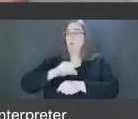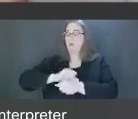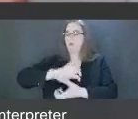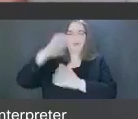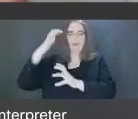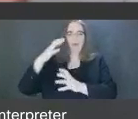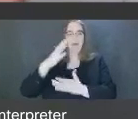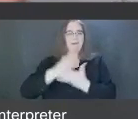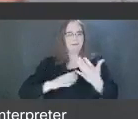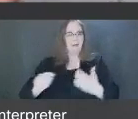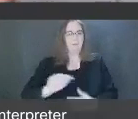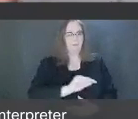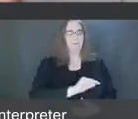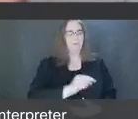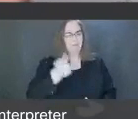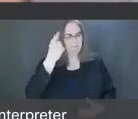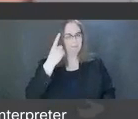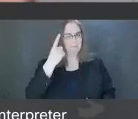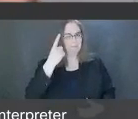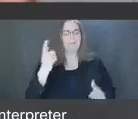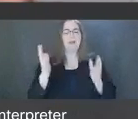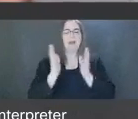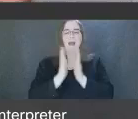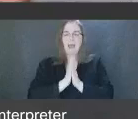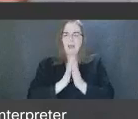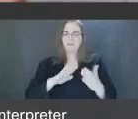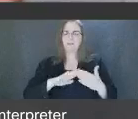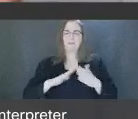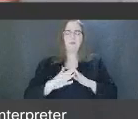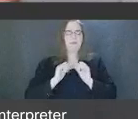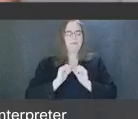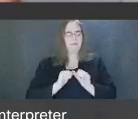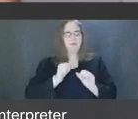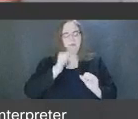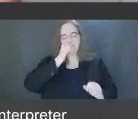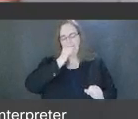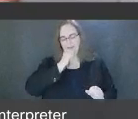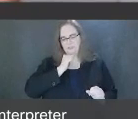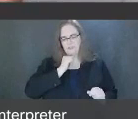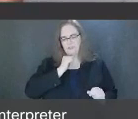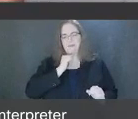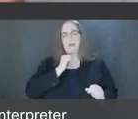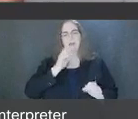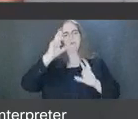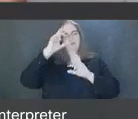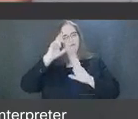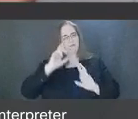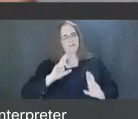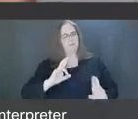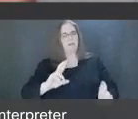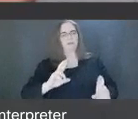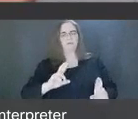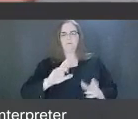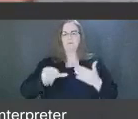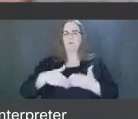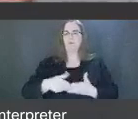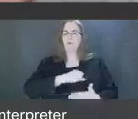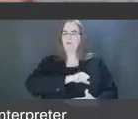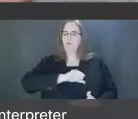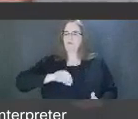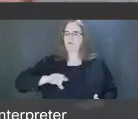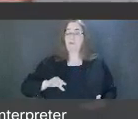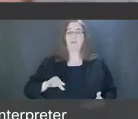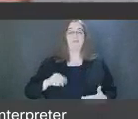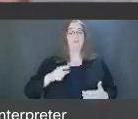of our sites. But I ask that our community continue to have patience and be respectful of our clinic staff who are